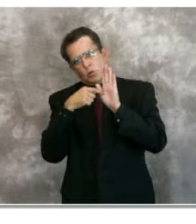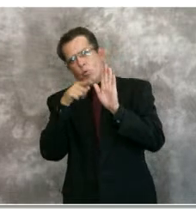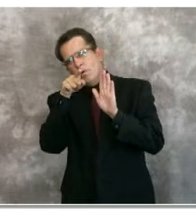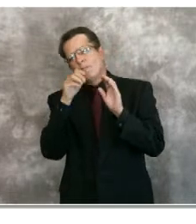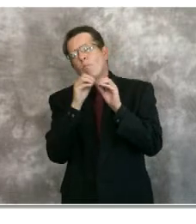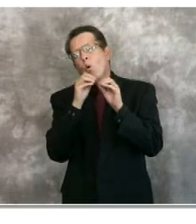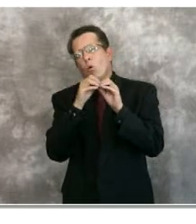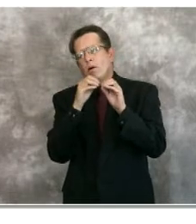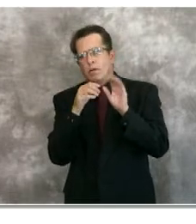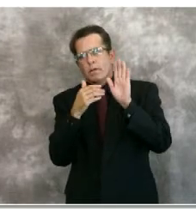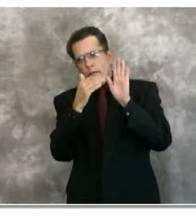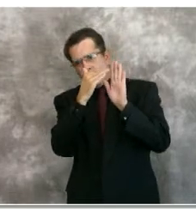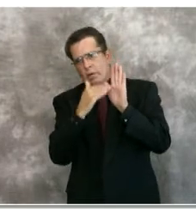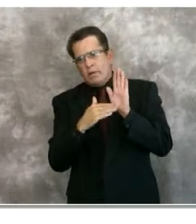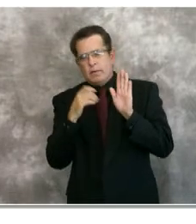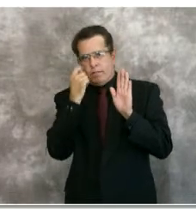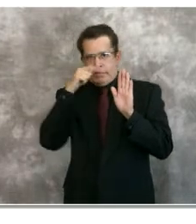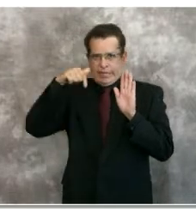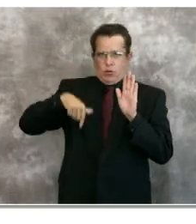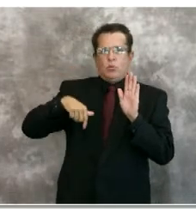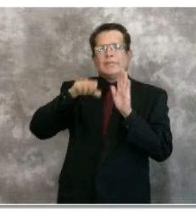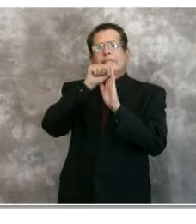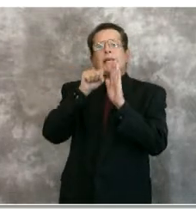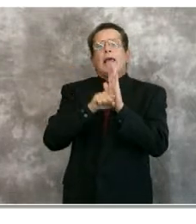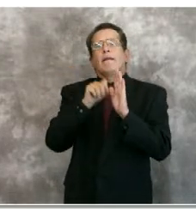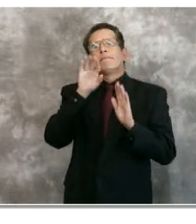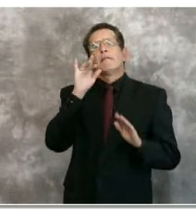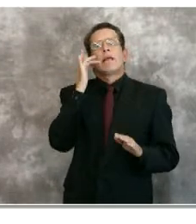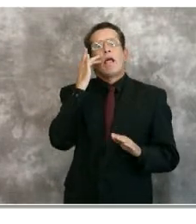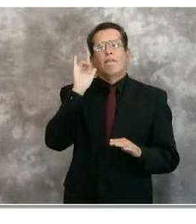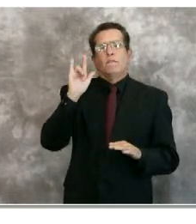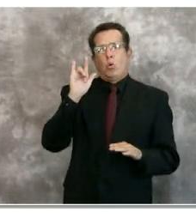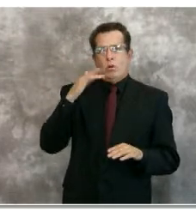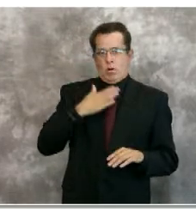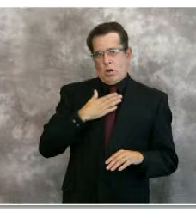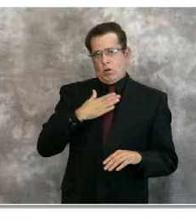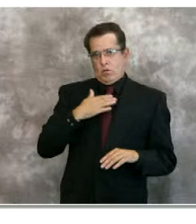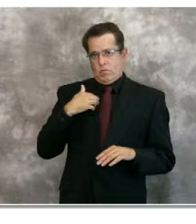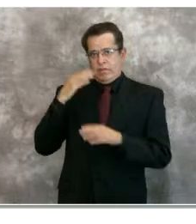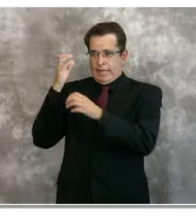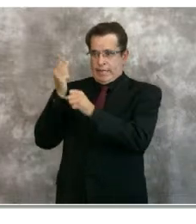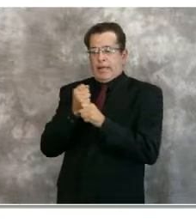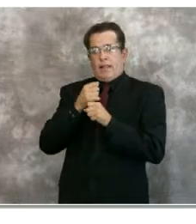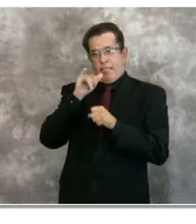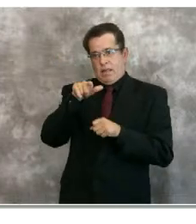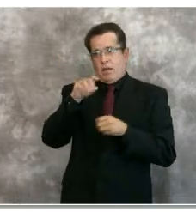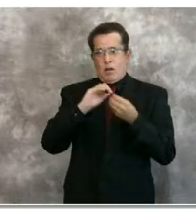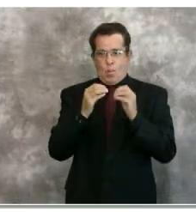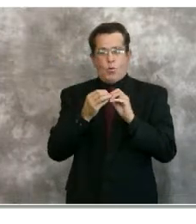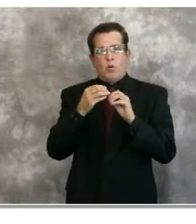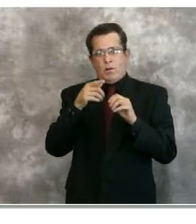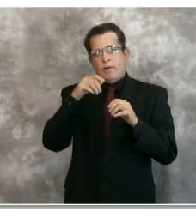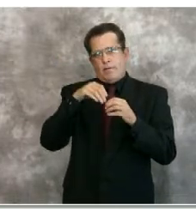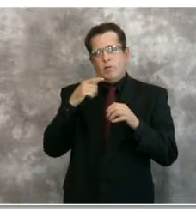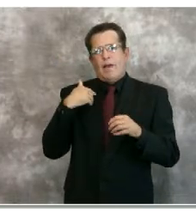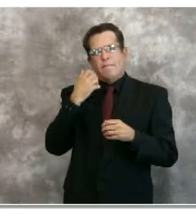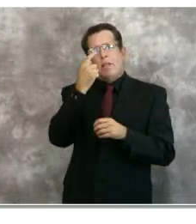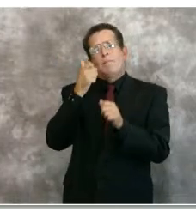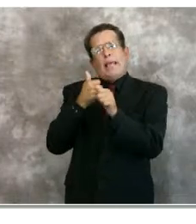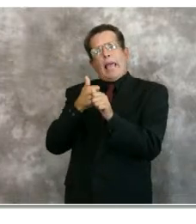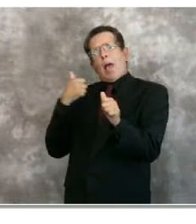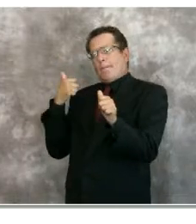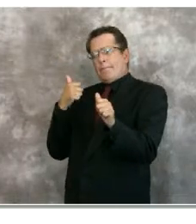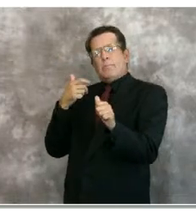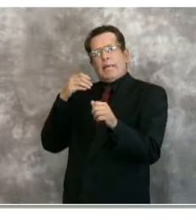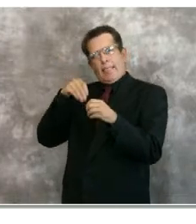that are there. The state of California, which is where we normally draw part of this data from, has had some gaps in its reporting